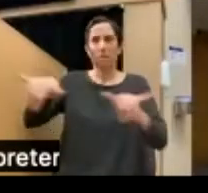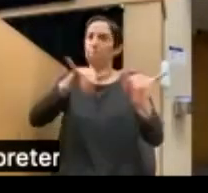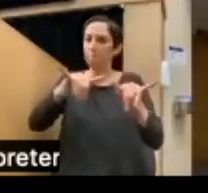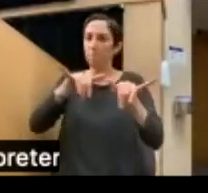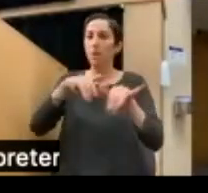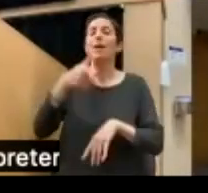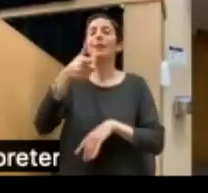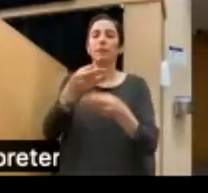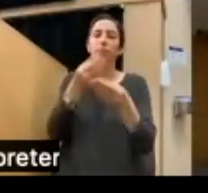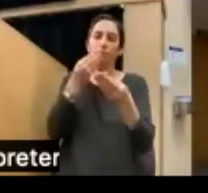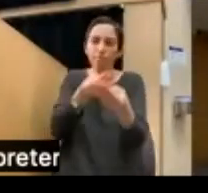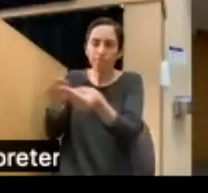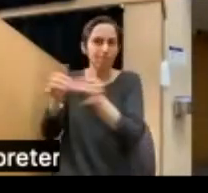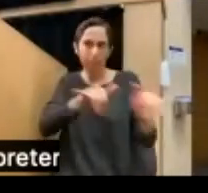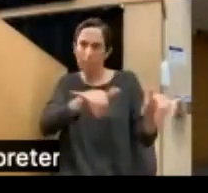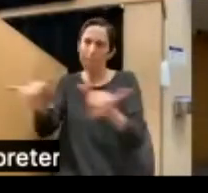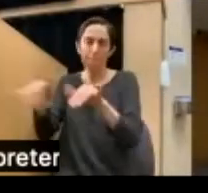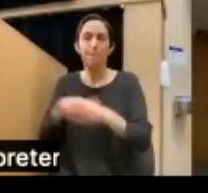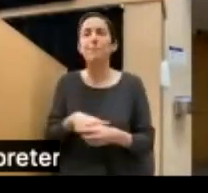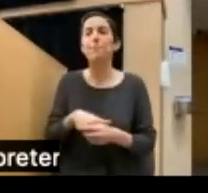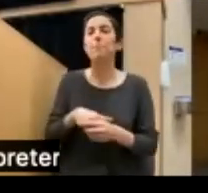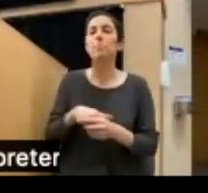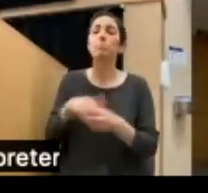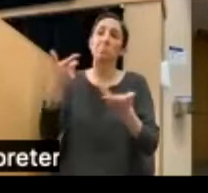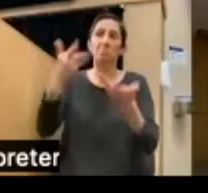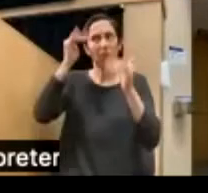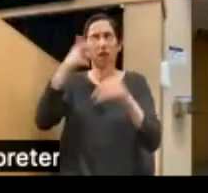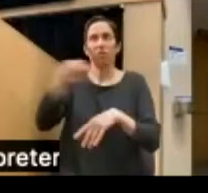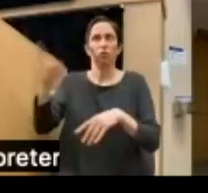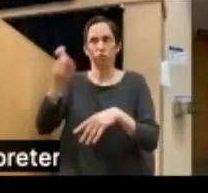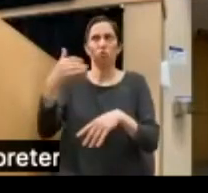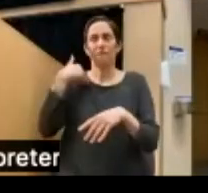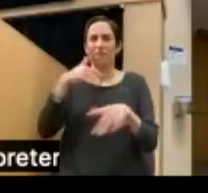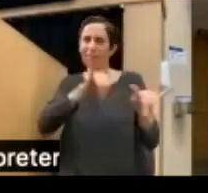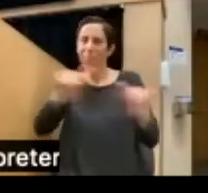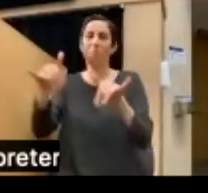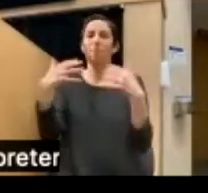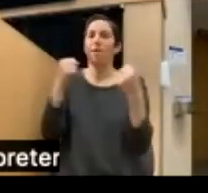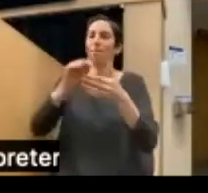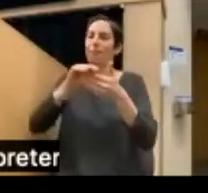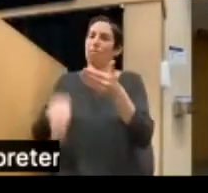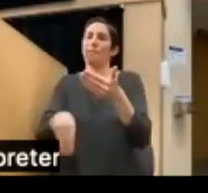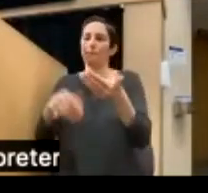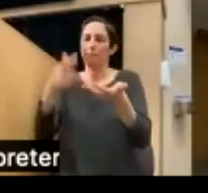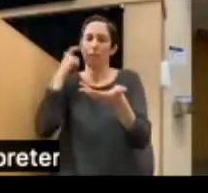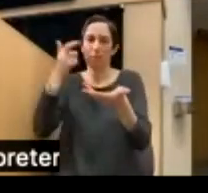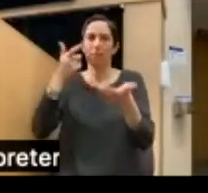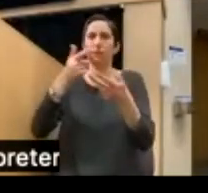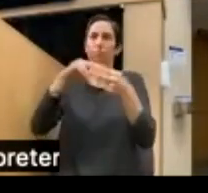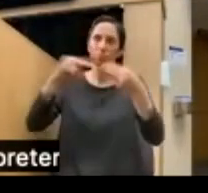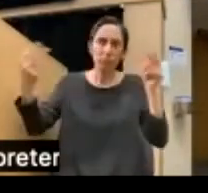he expected all of the rabbits to have the same health outcomes. And when it came time to look at the results,